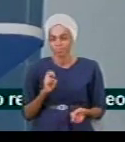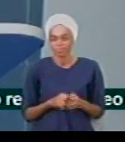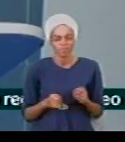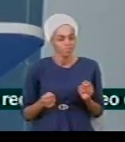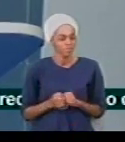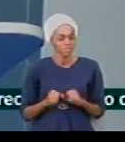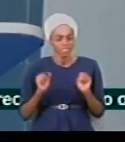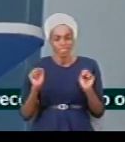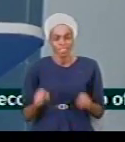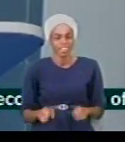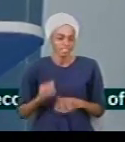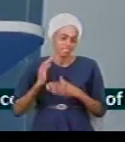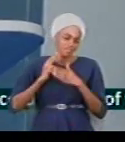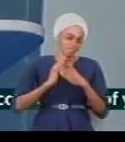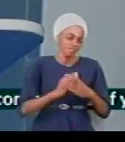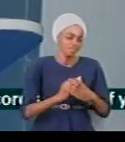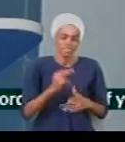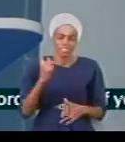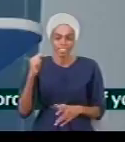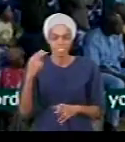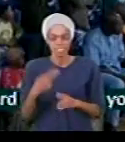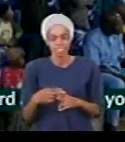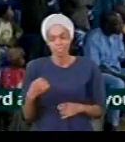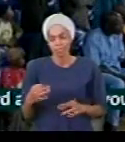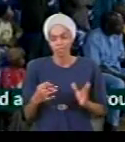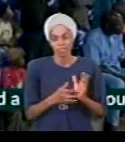You can see already.